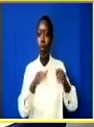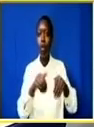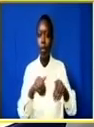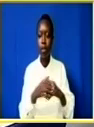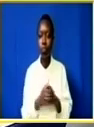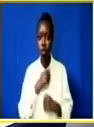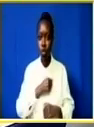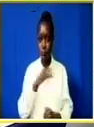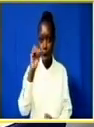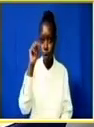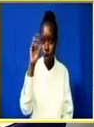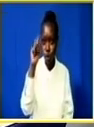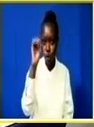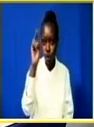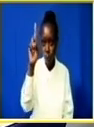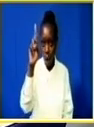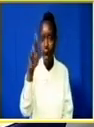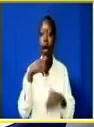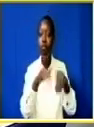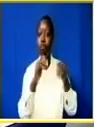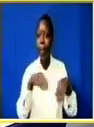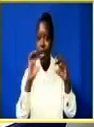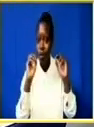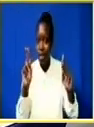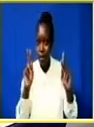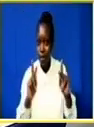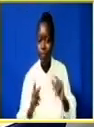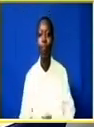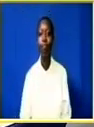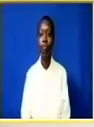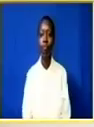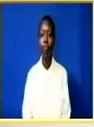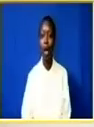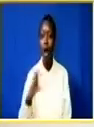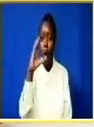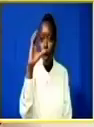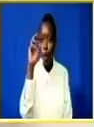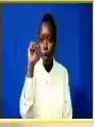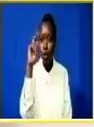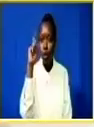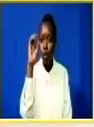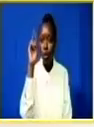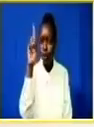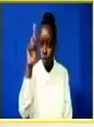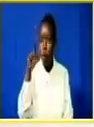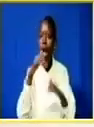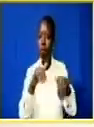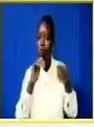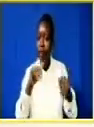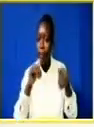farming. Yes. Contour sounds like fashion. No. When you talk about contour, mm. this is where you farm